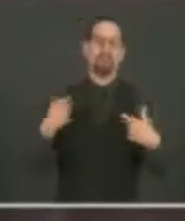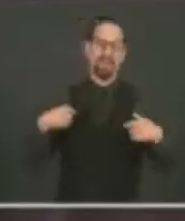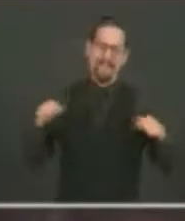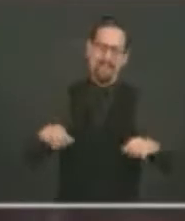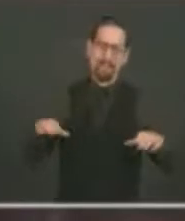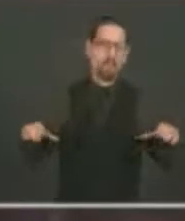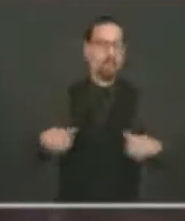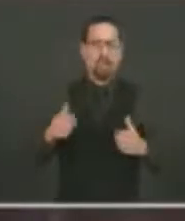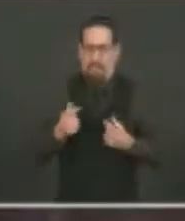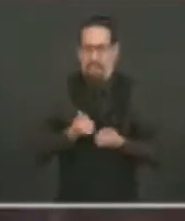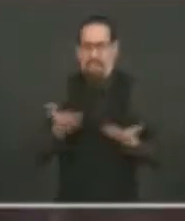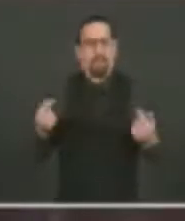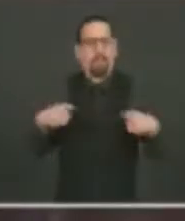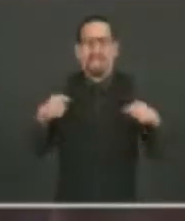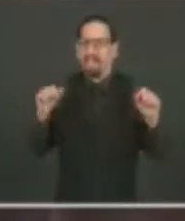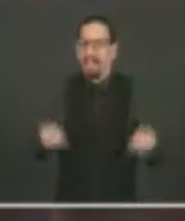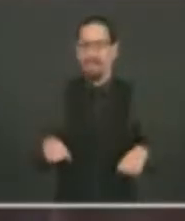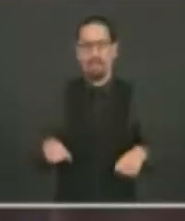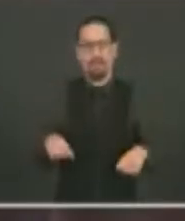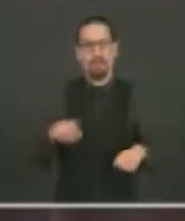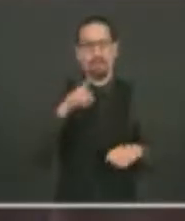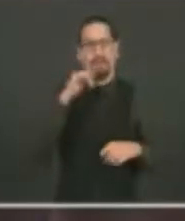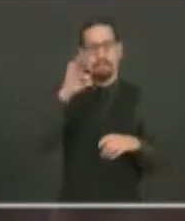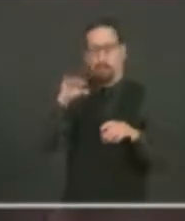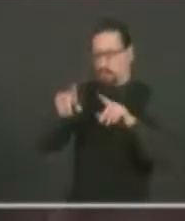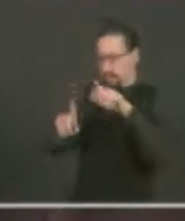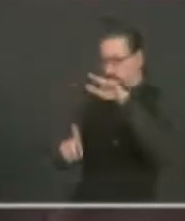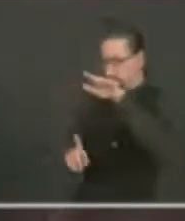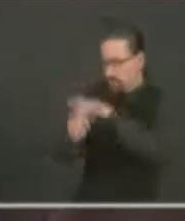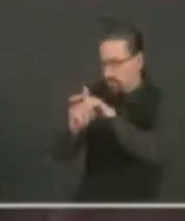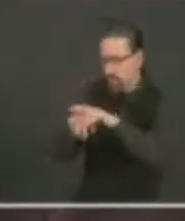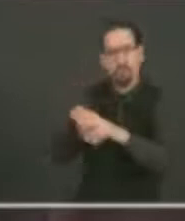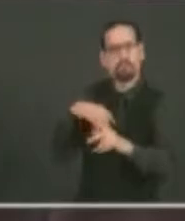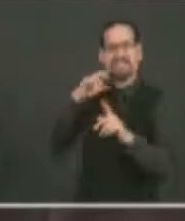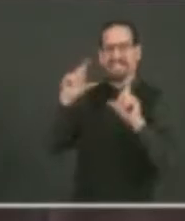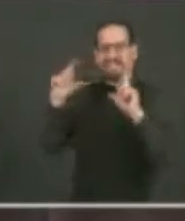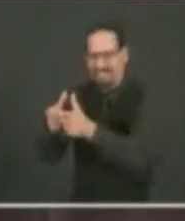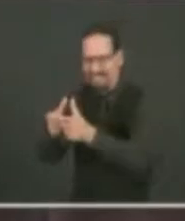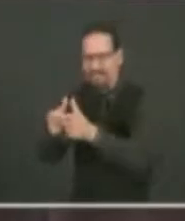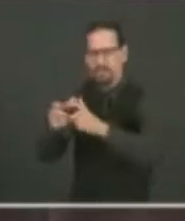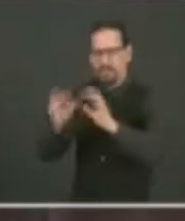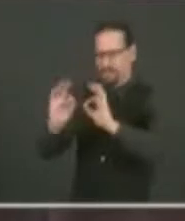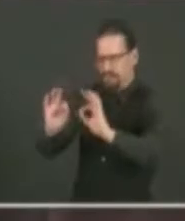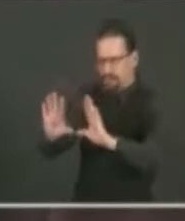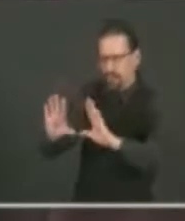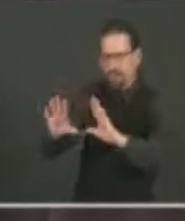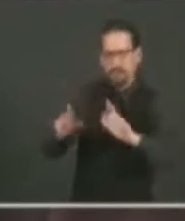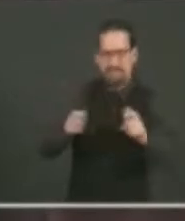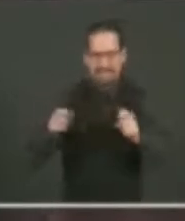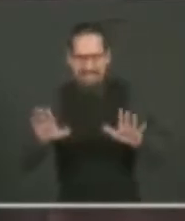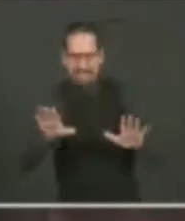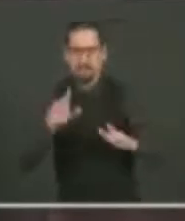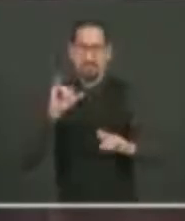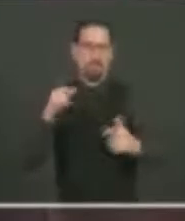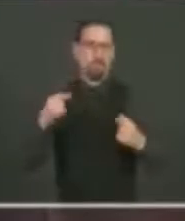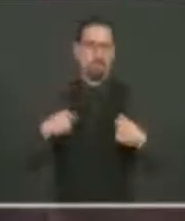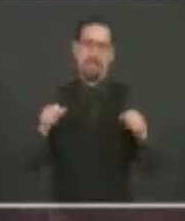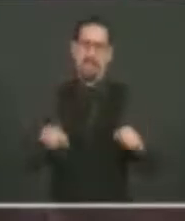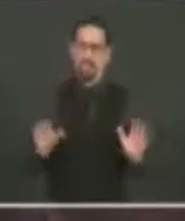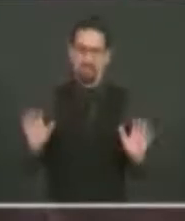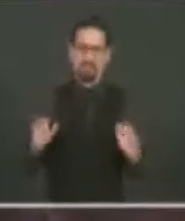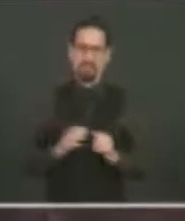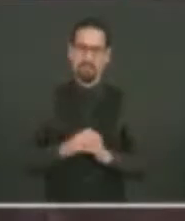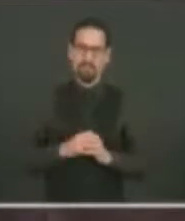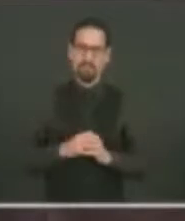prevent the spread of COVID-19 in the areas that have been impacted. We have a